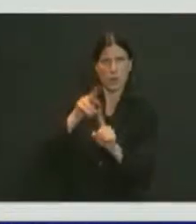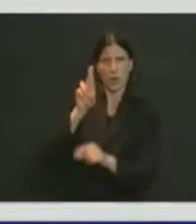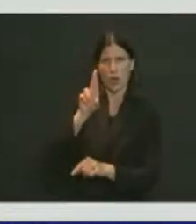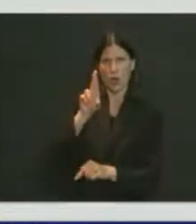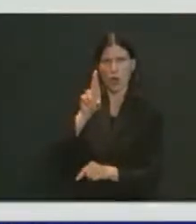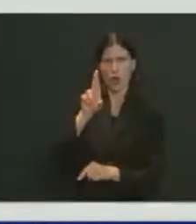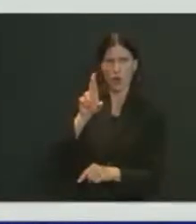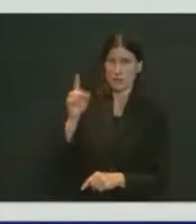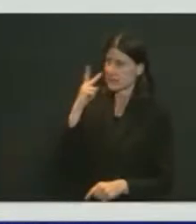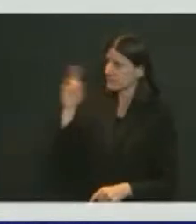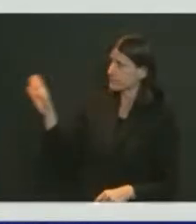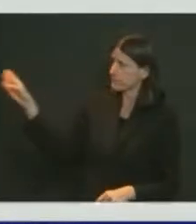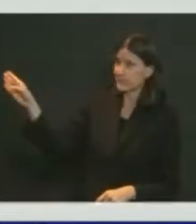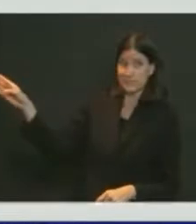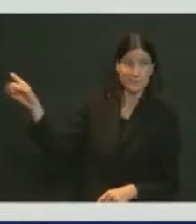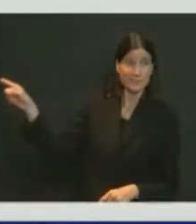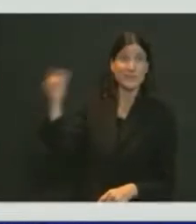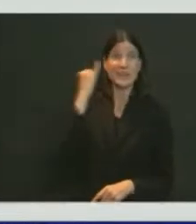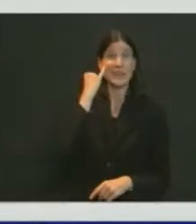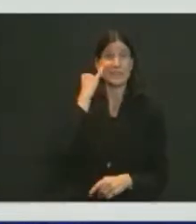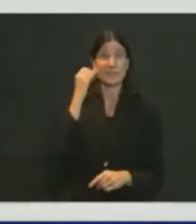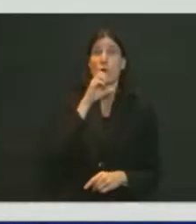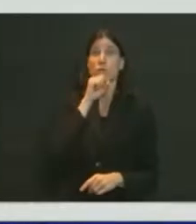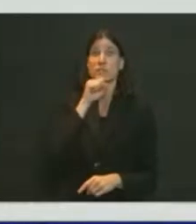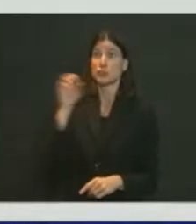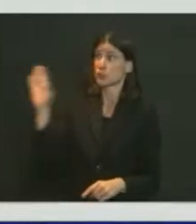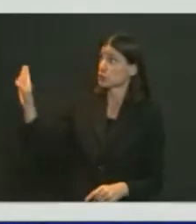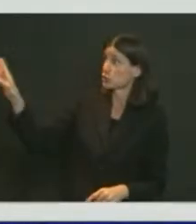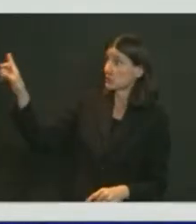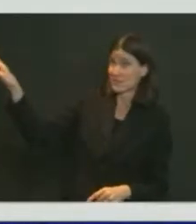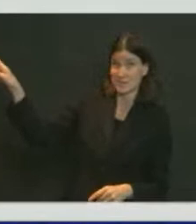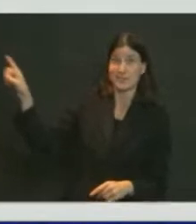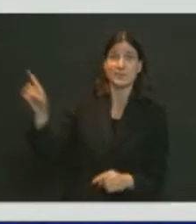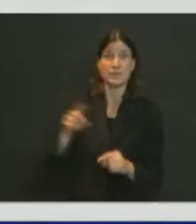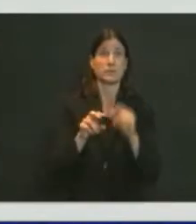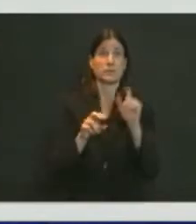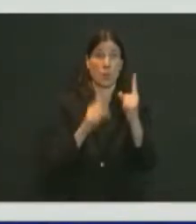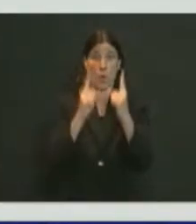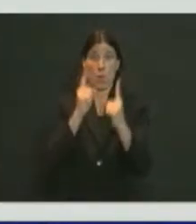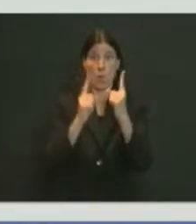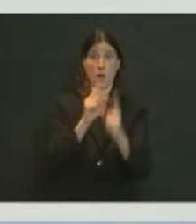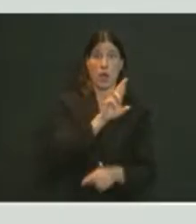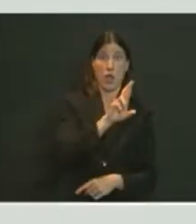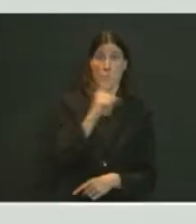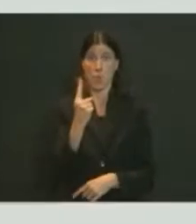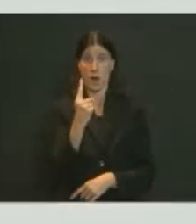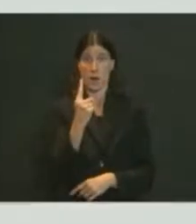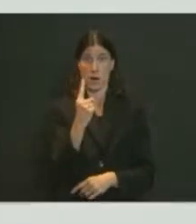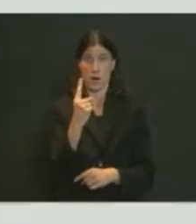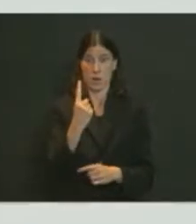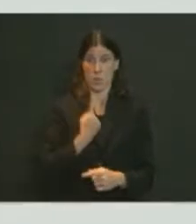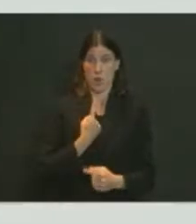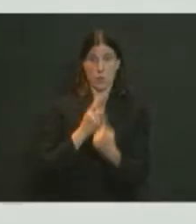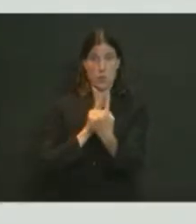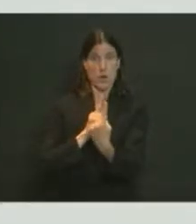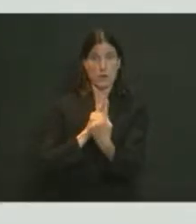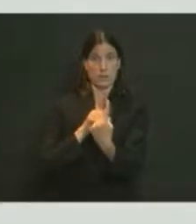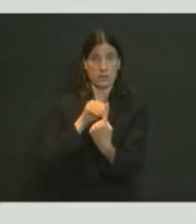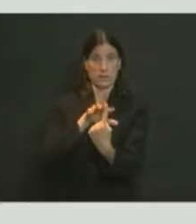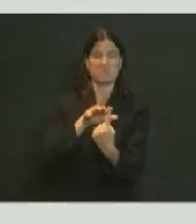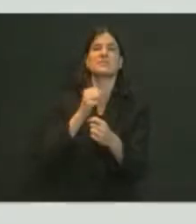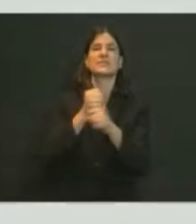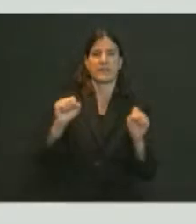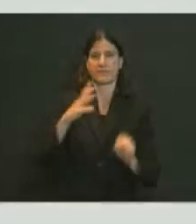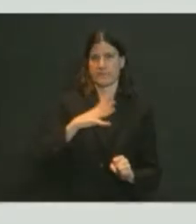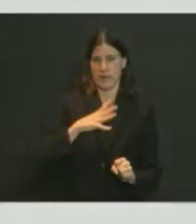to be around 1.1 or lower, then we think it's safe to move